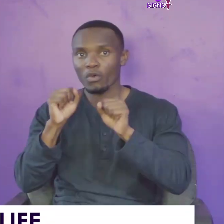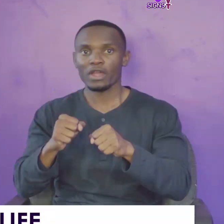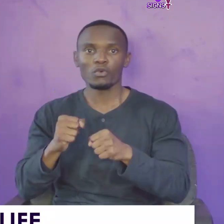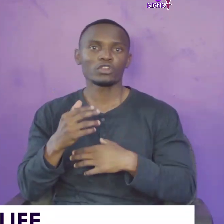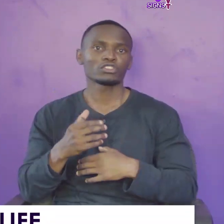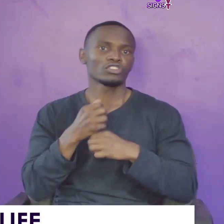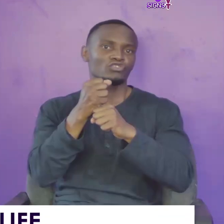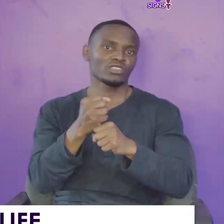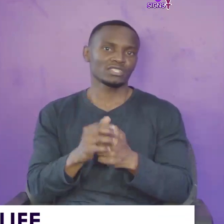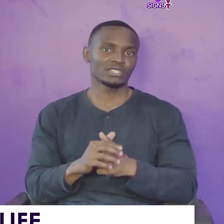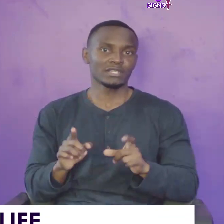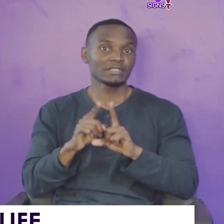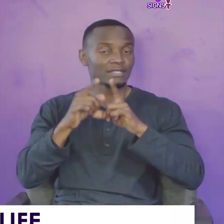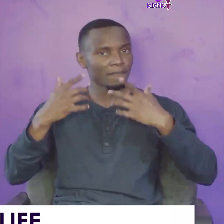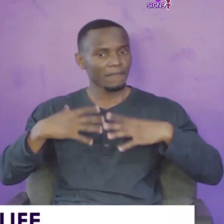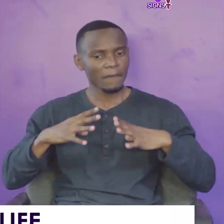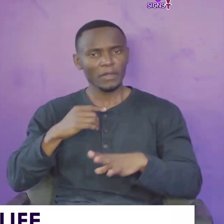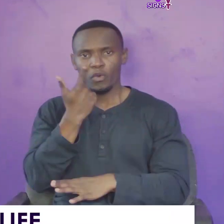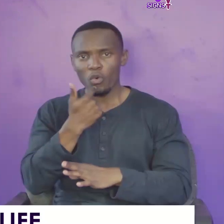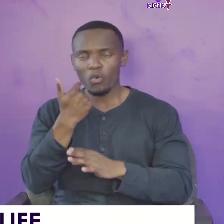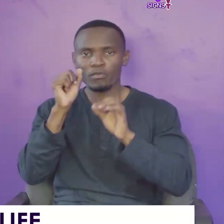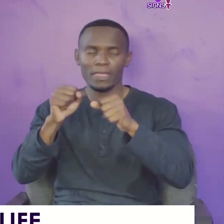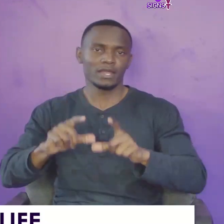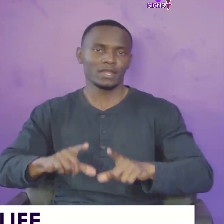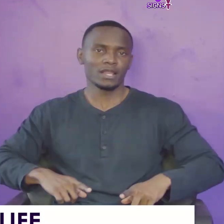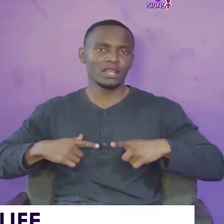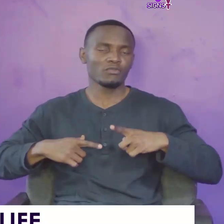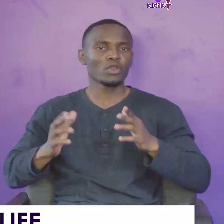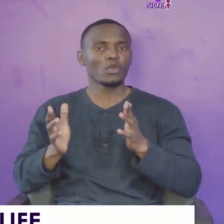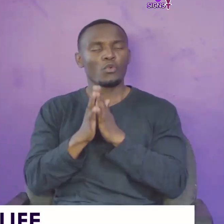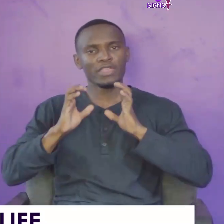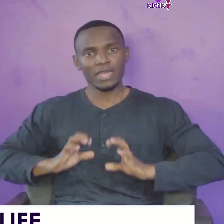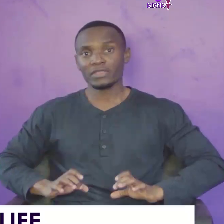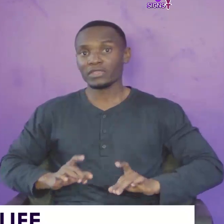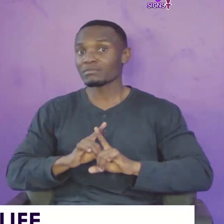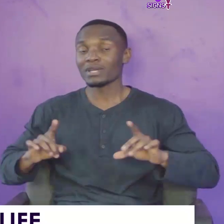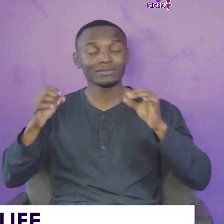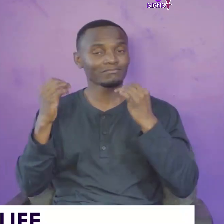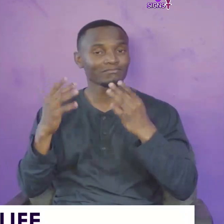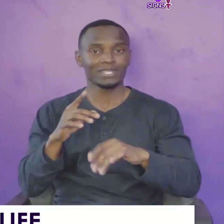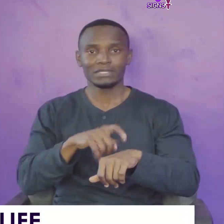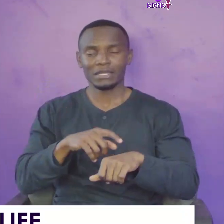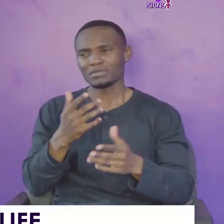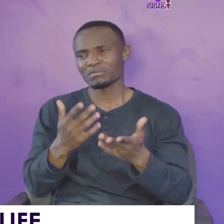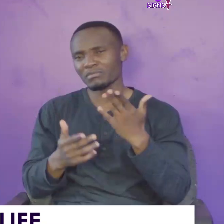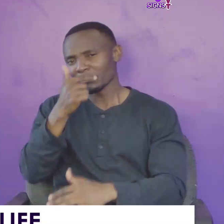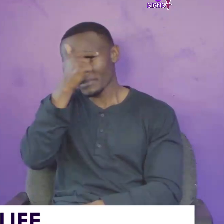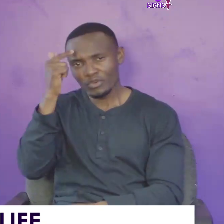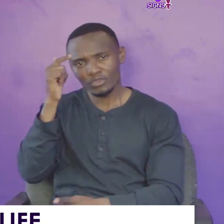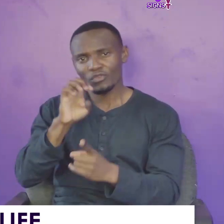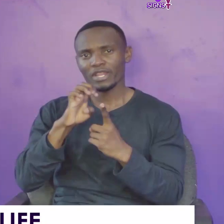ethically. We have it in our DNA, we have it in our character. It's only that most of the time, I think because of the environment we find ourselves